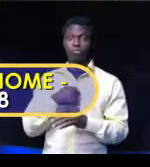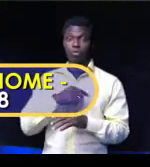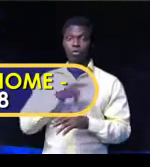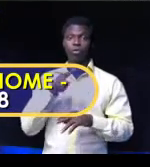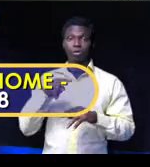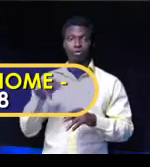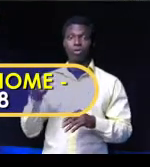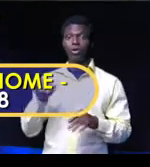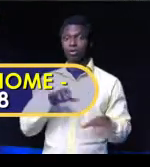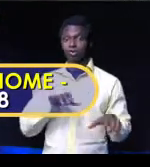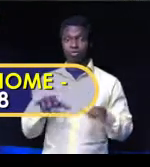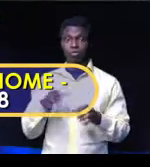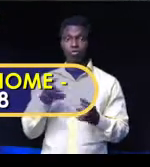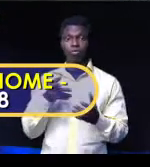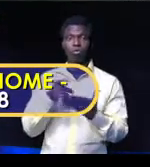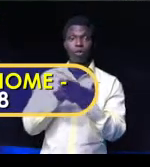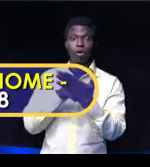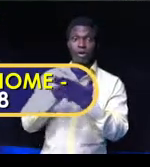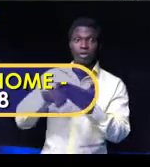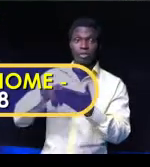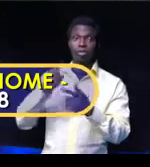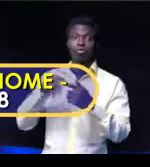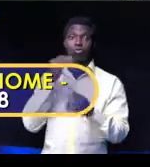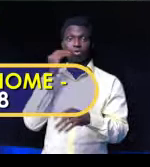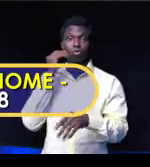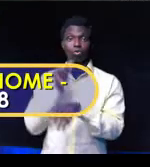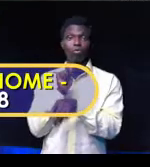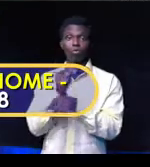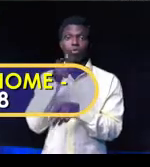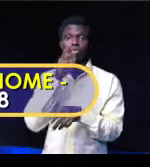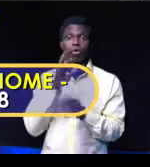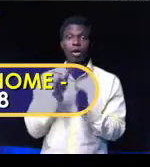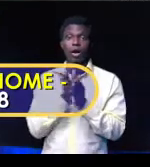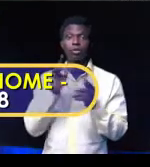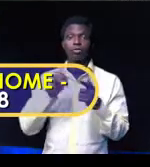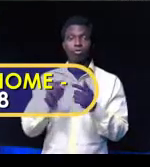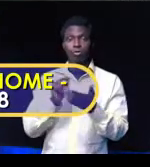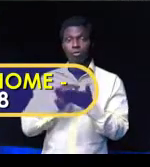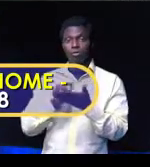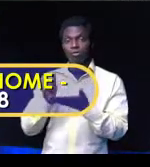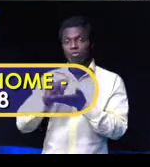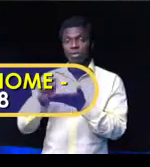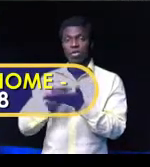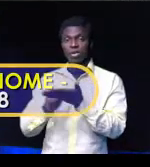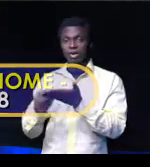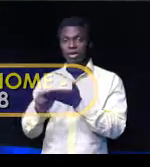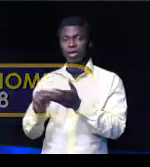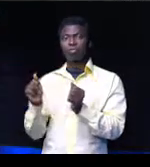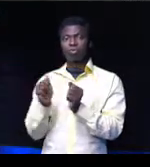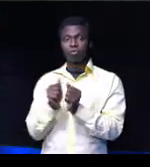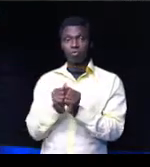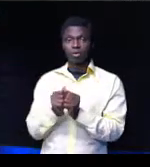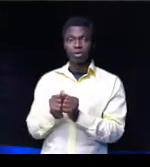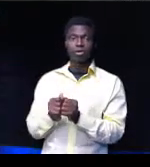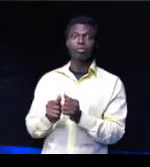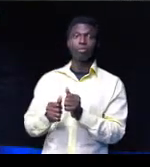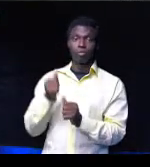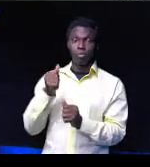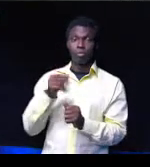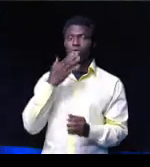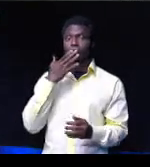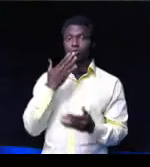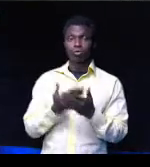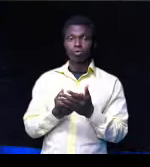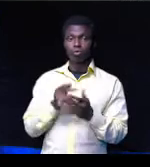Correction to the homework. You were asked to fill in the gap with the most appropriate pronoun.